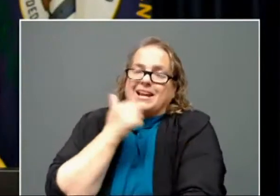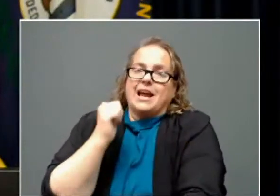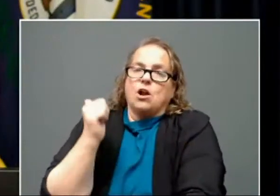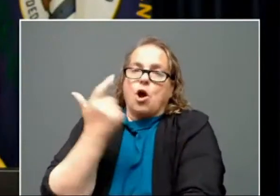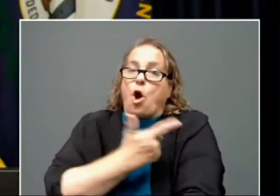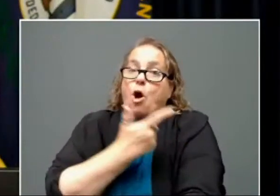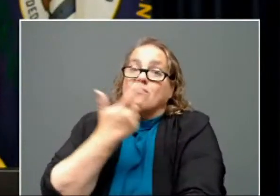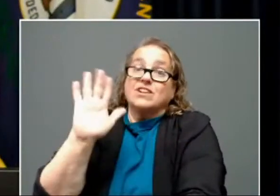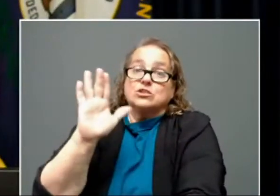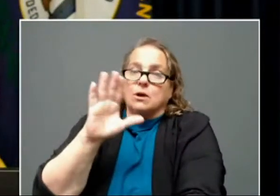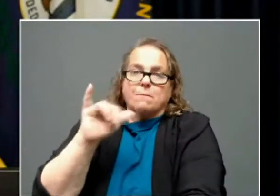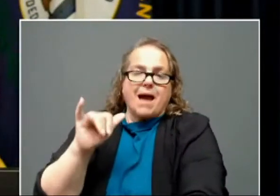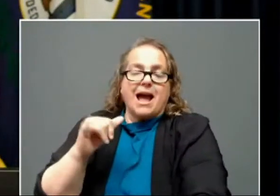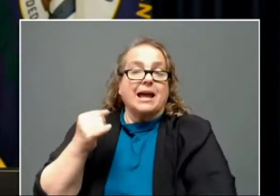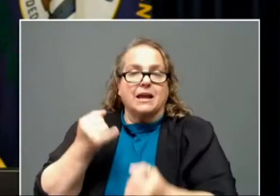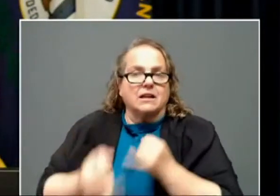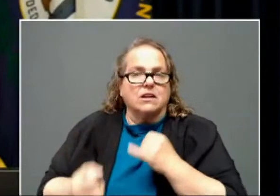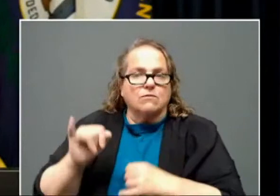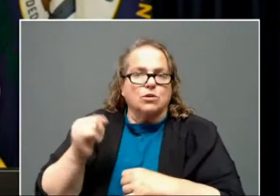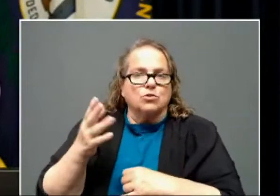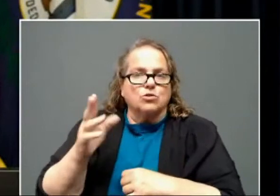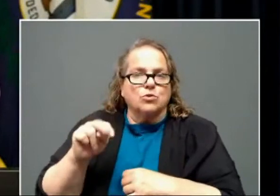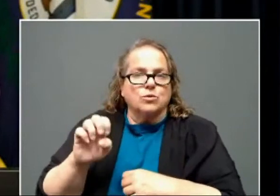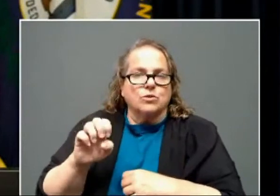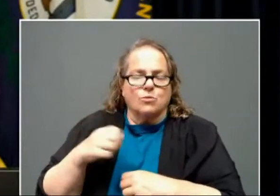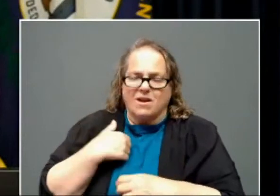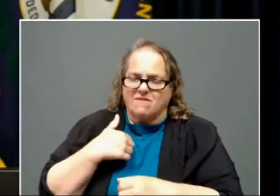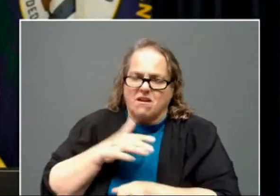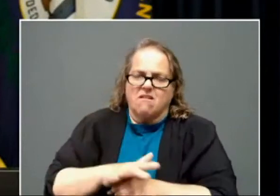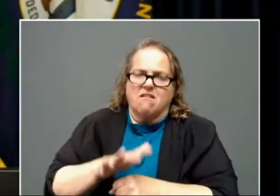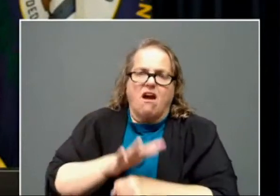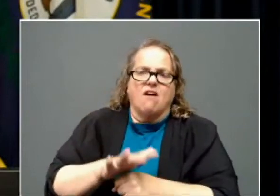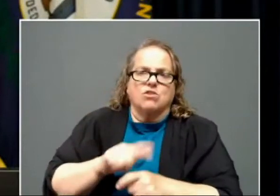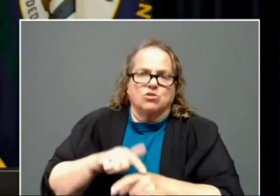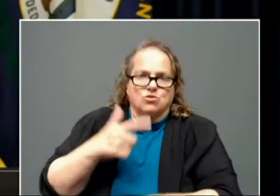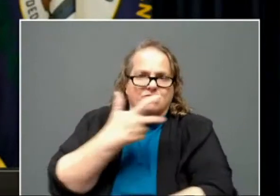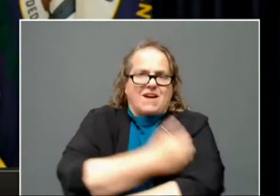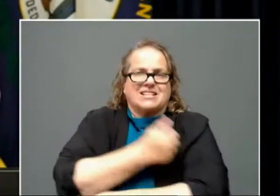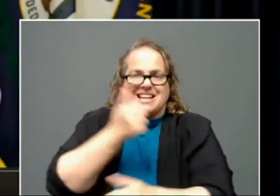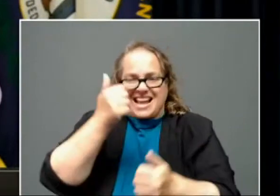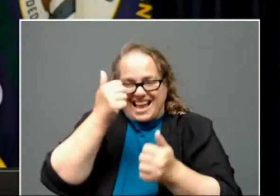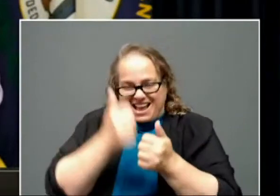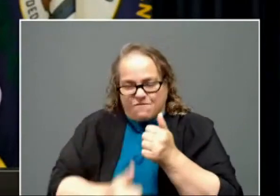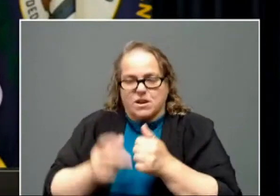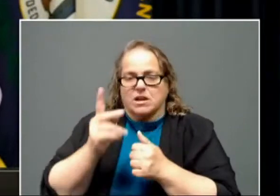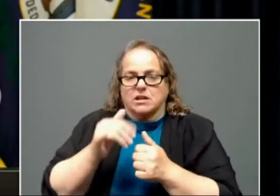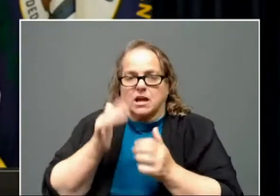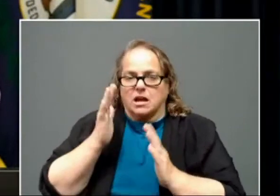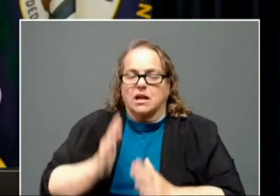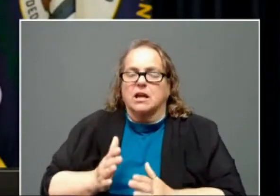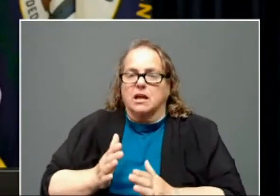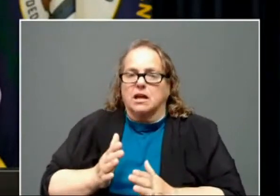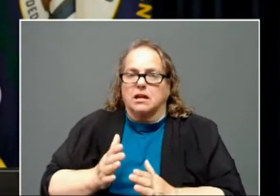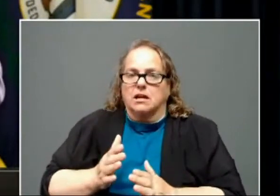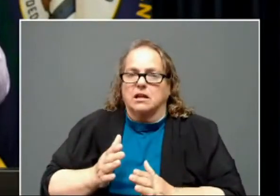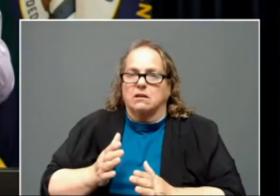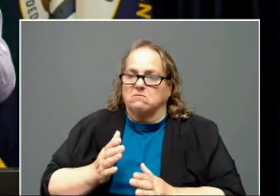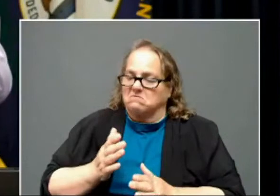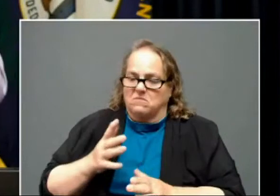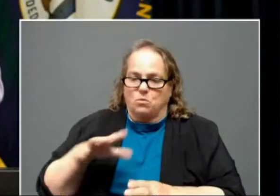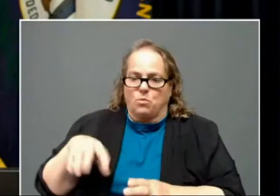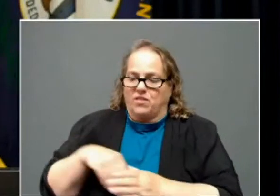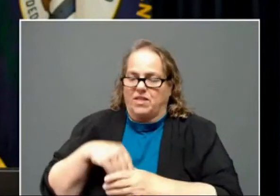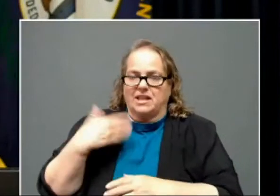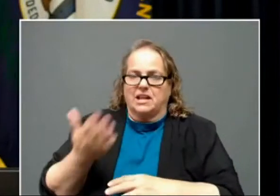enough vaccine in the supply line and enough in the field that we could vaccinate every Kentuckian who's eligible, certainly over the next couple months. Right